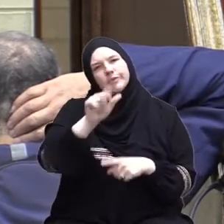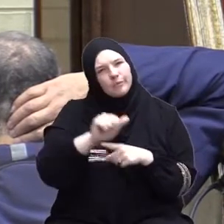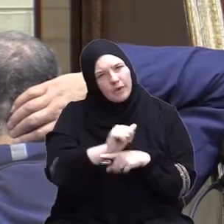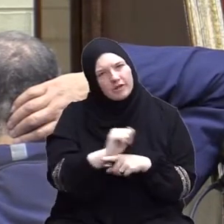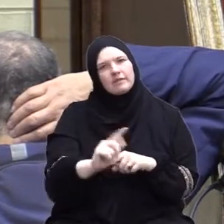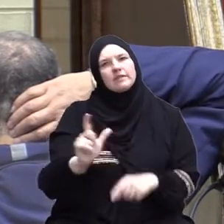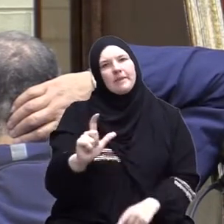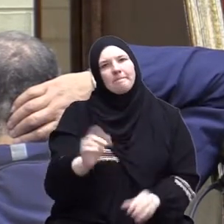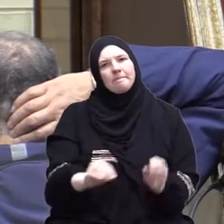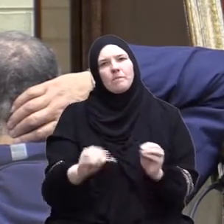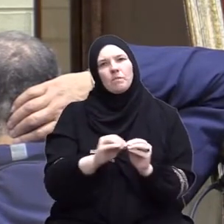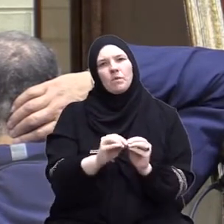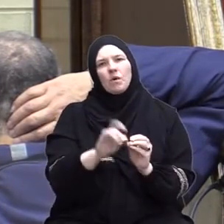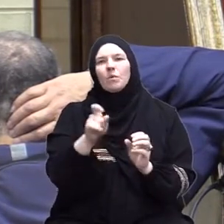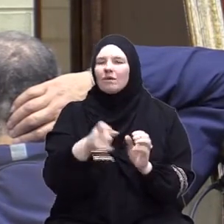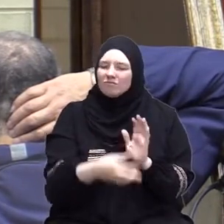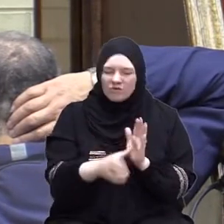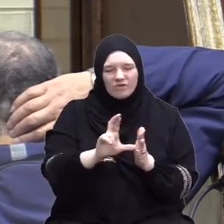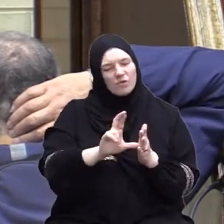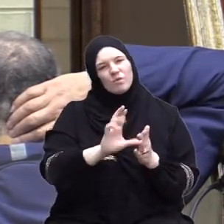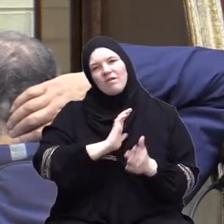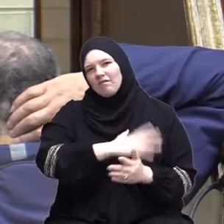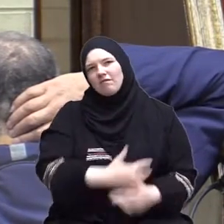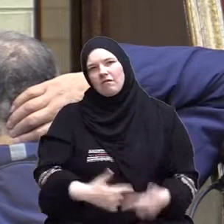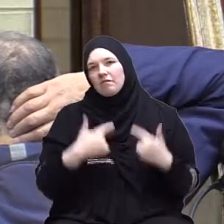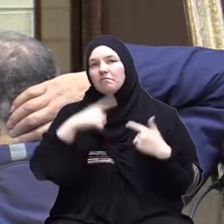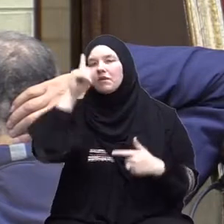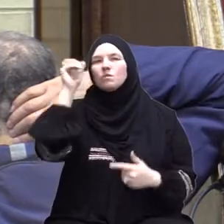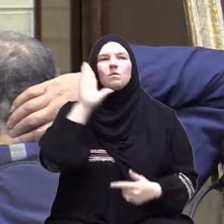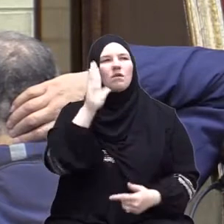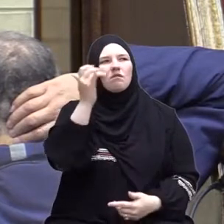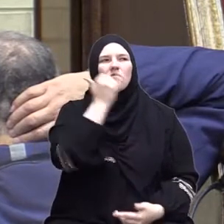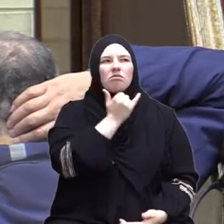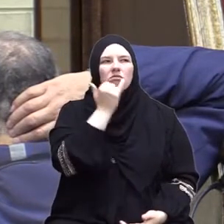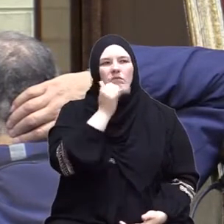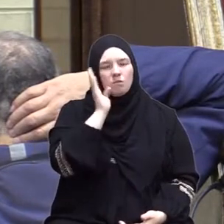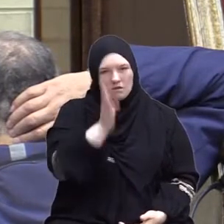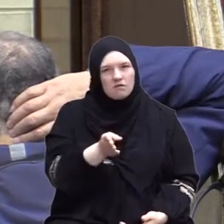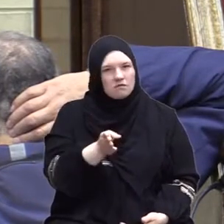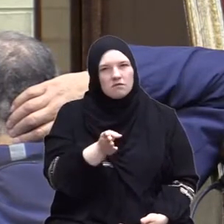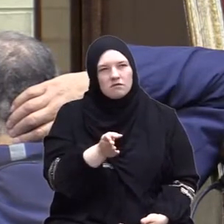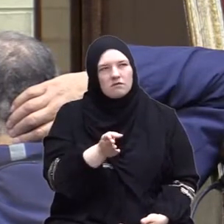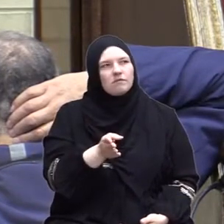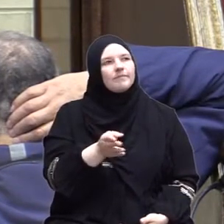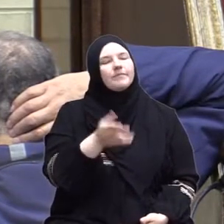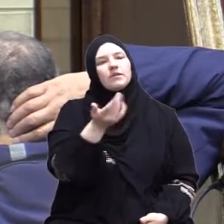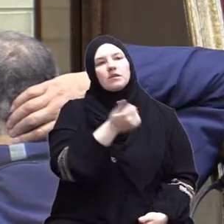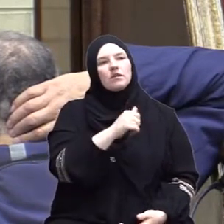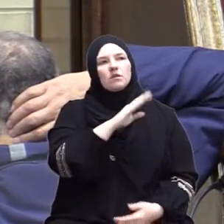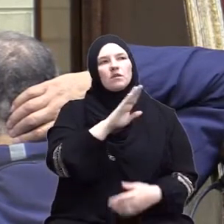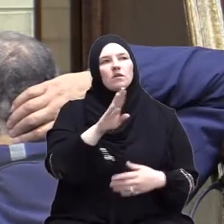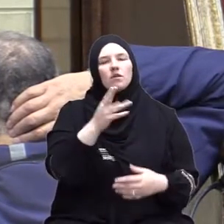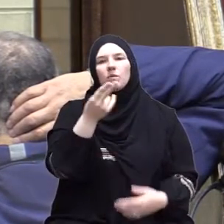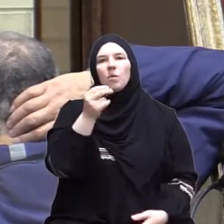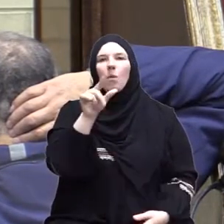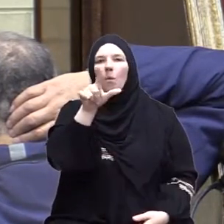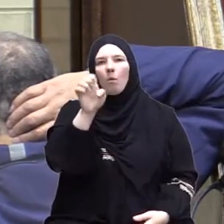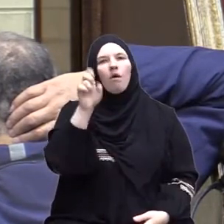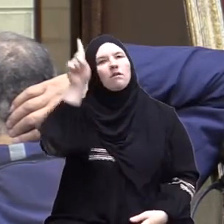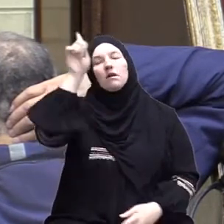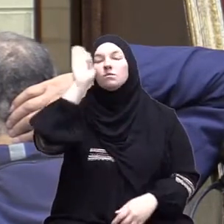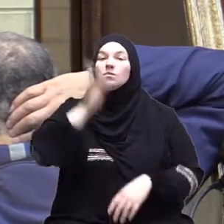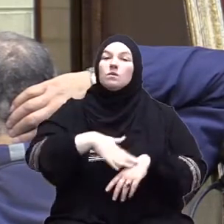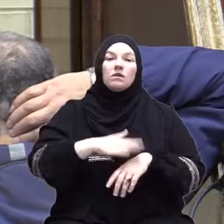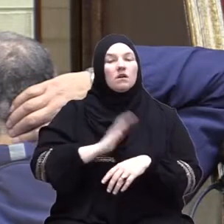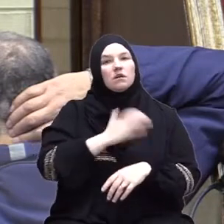believed? This has to be reviewed, otherwise we fall into the hole that